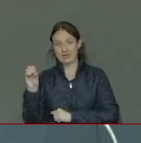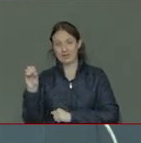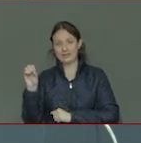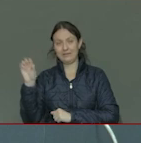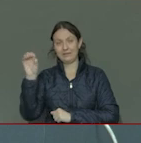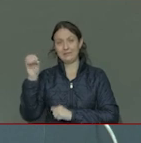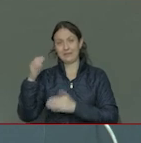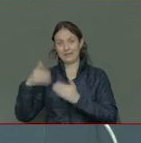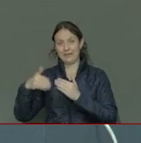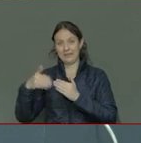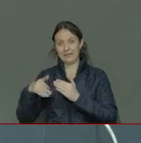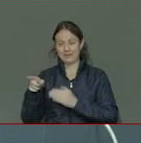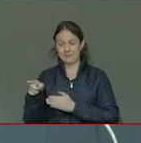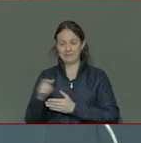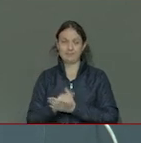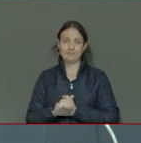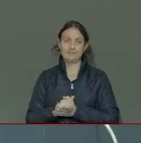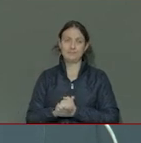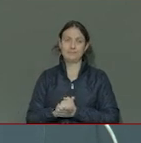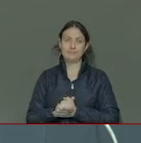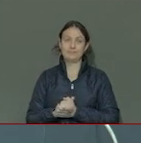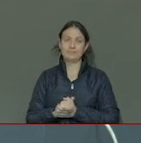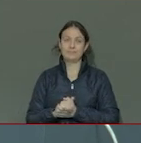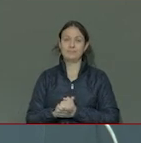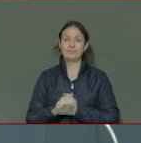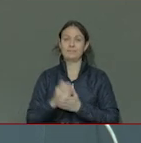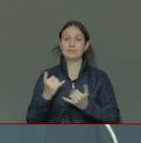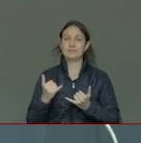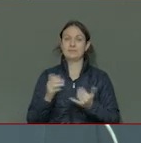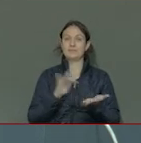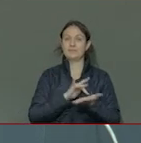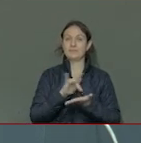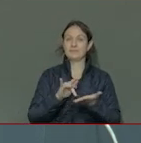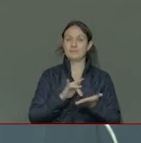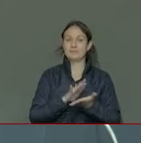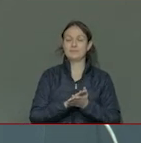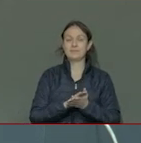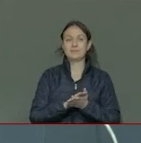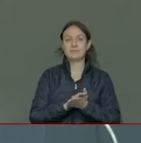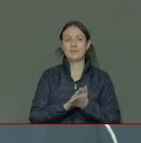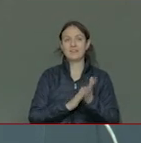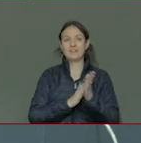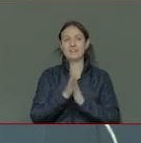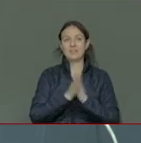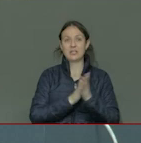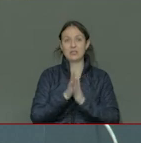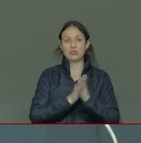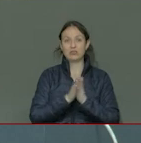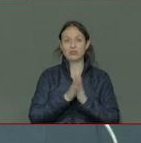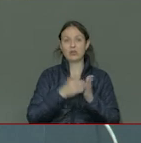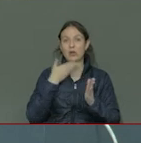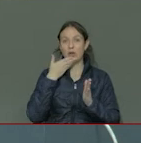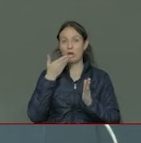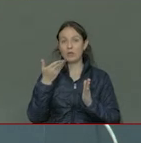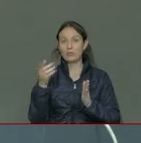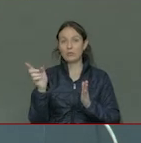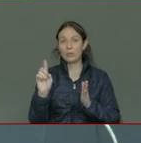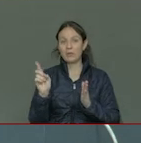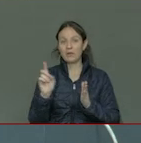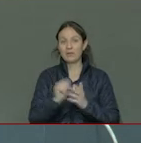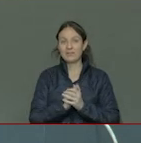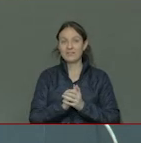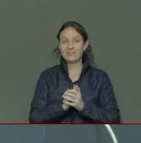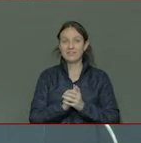the end. And then if I get friction, my answer will be, I